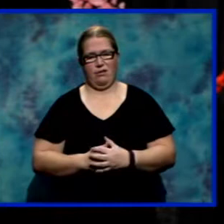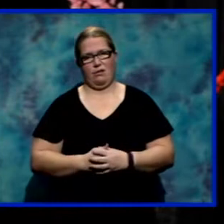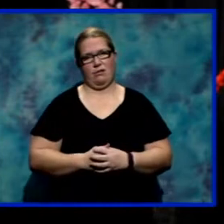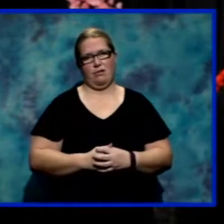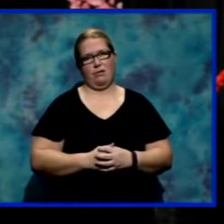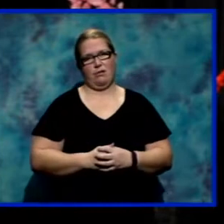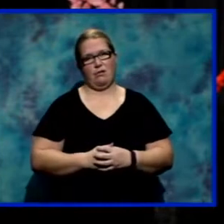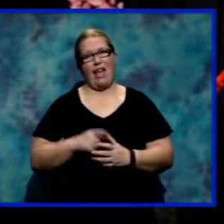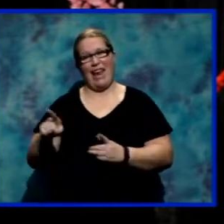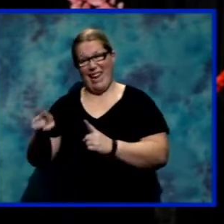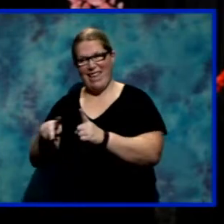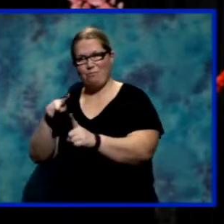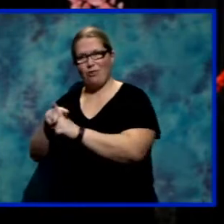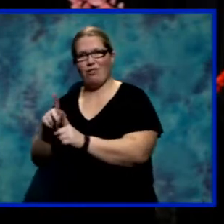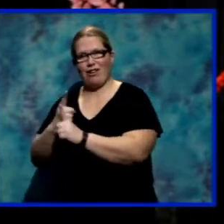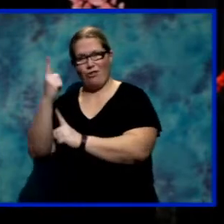and he betrayed God.